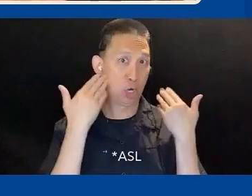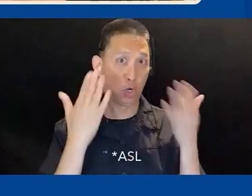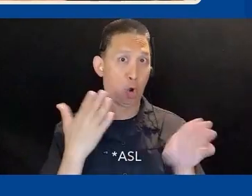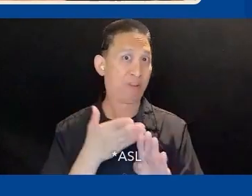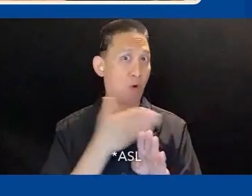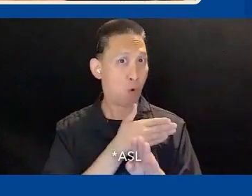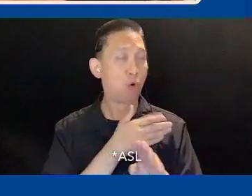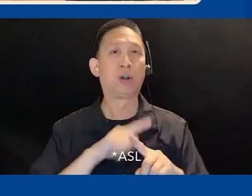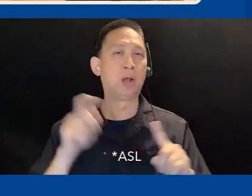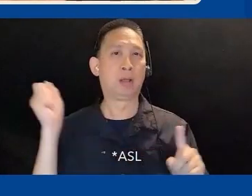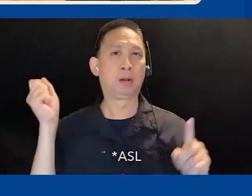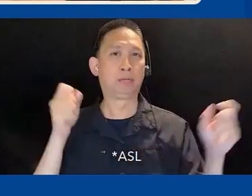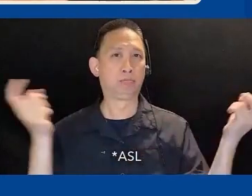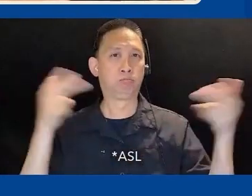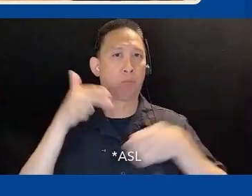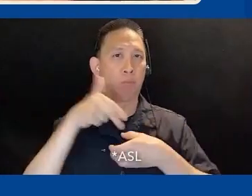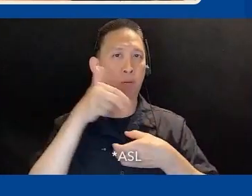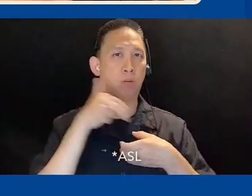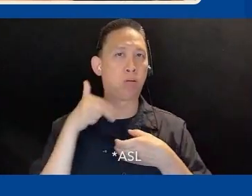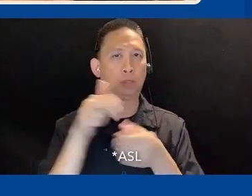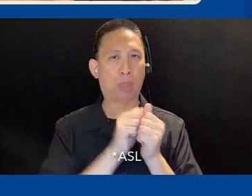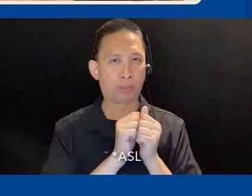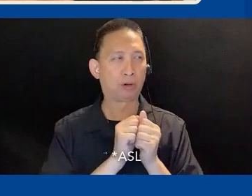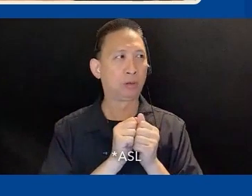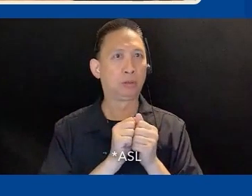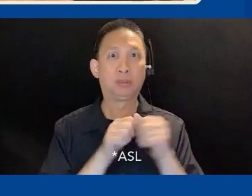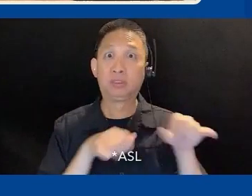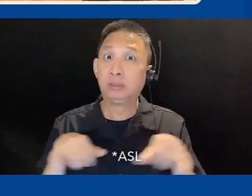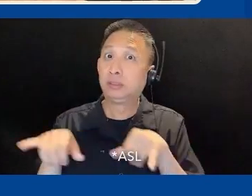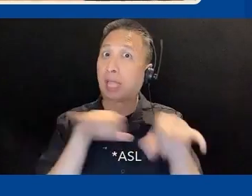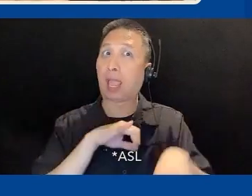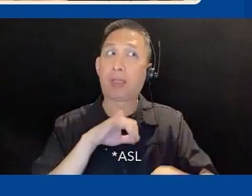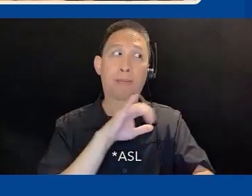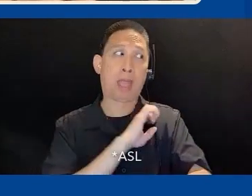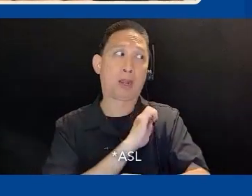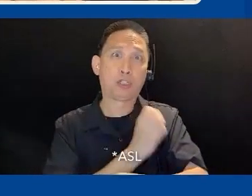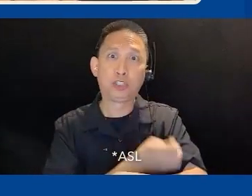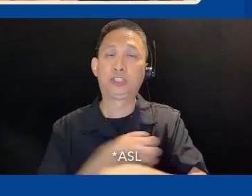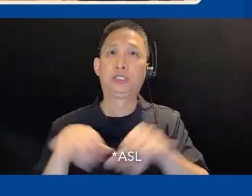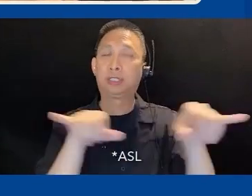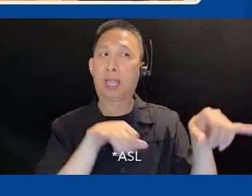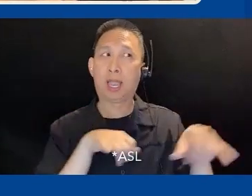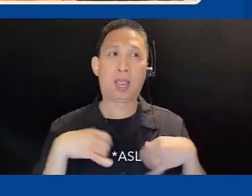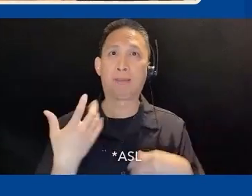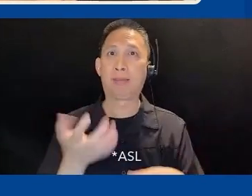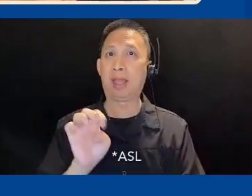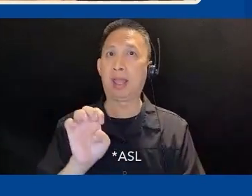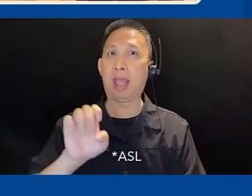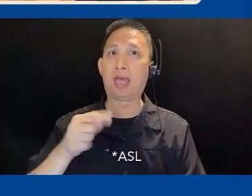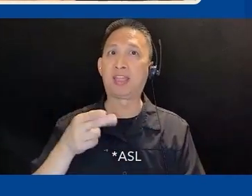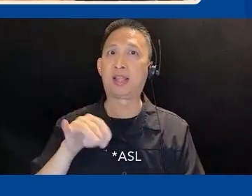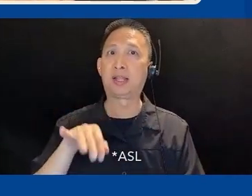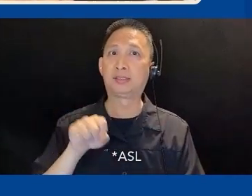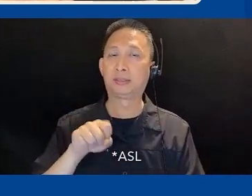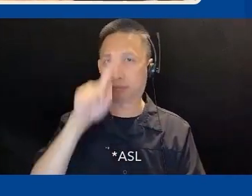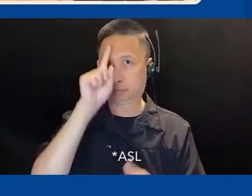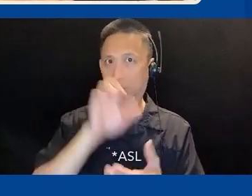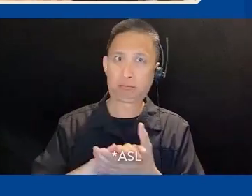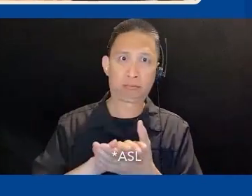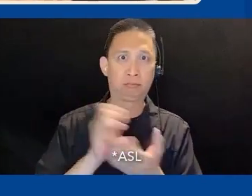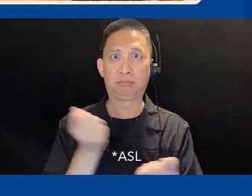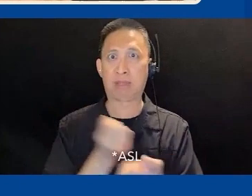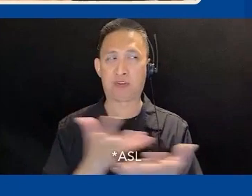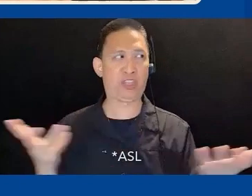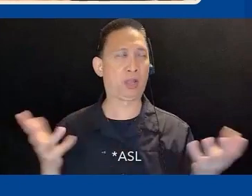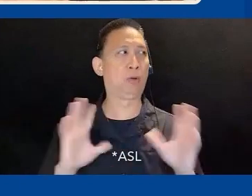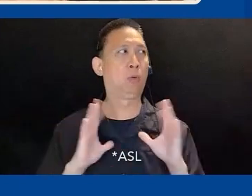same energy, same values, ethics. So I think it really validated a lot of my intentions. And, you